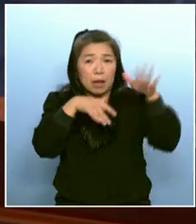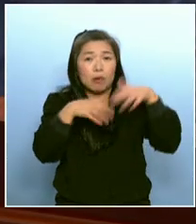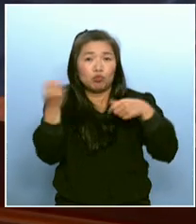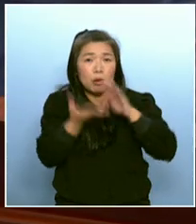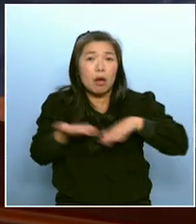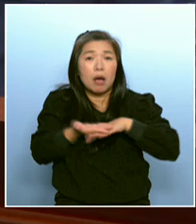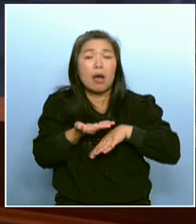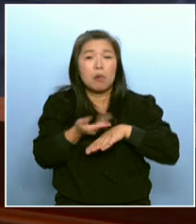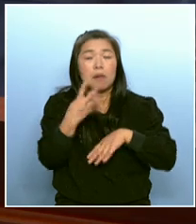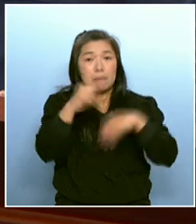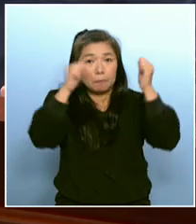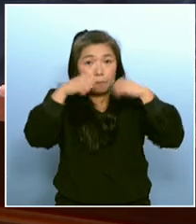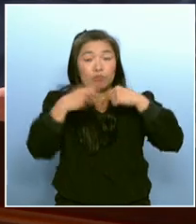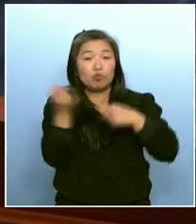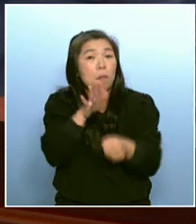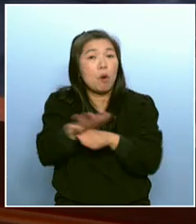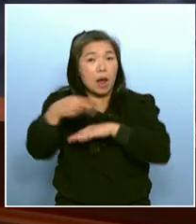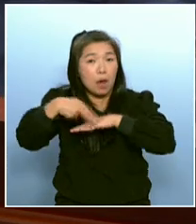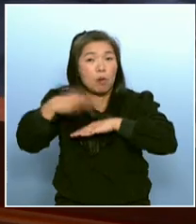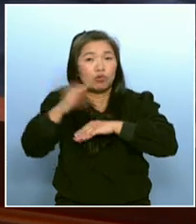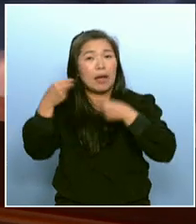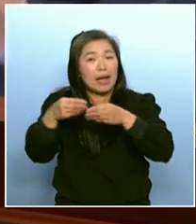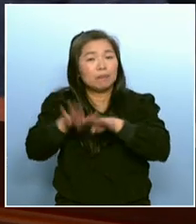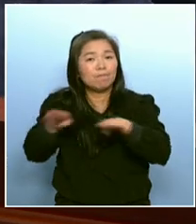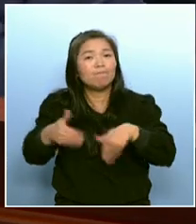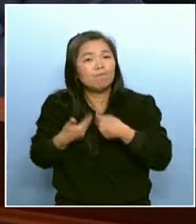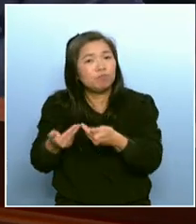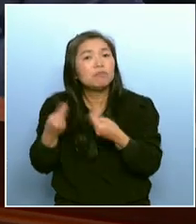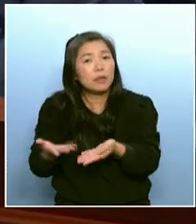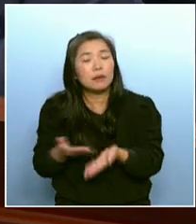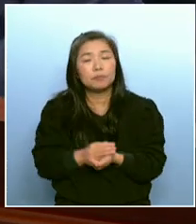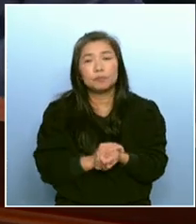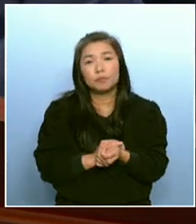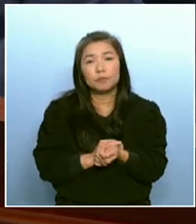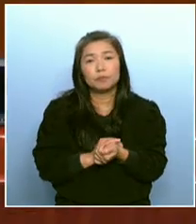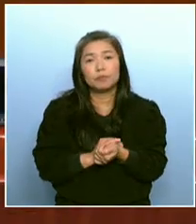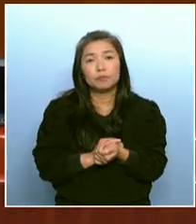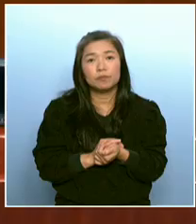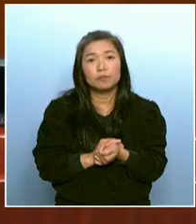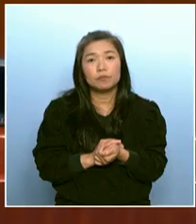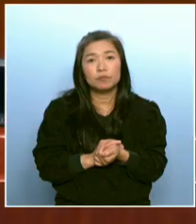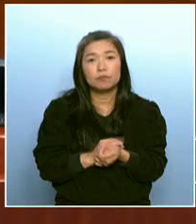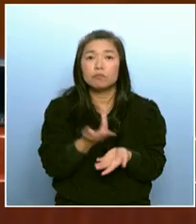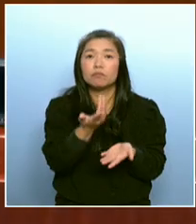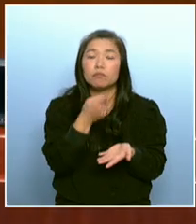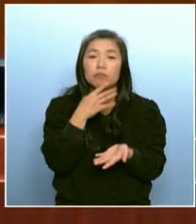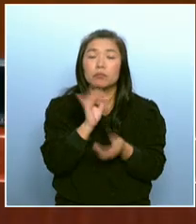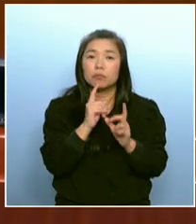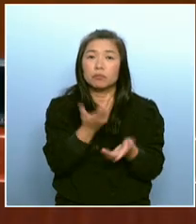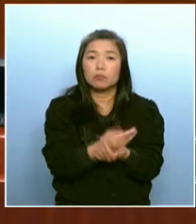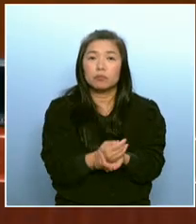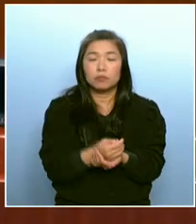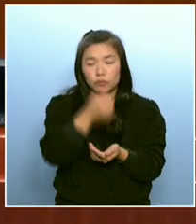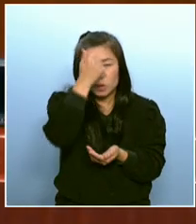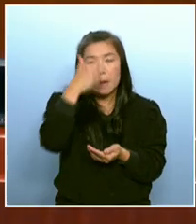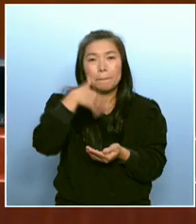up. Are they willing to take part or contribute to the